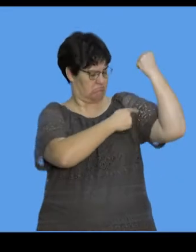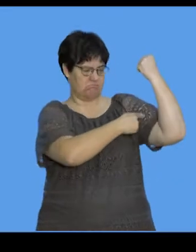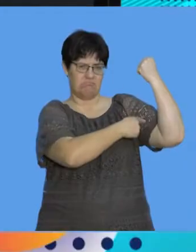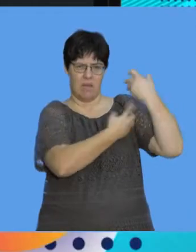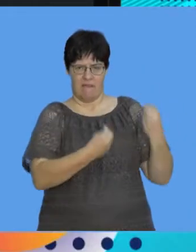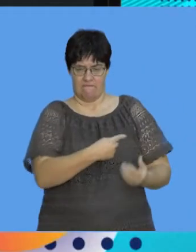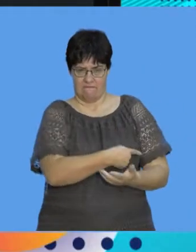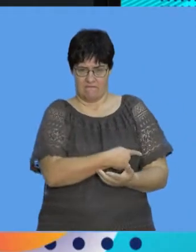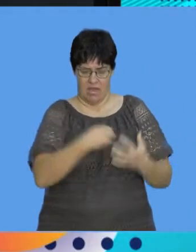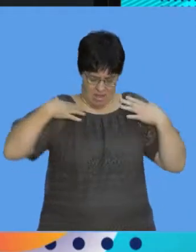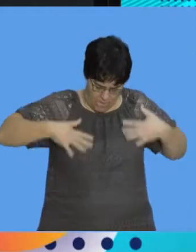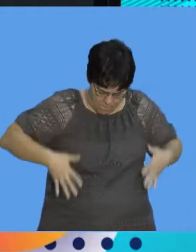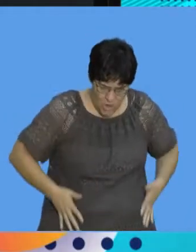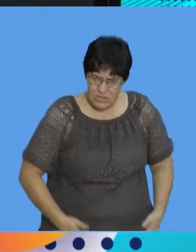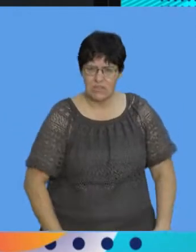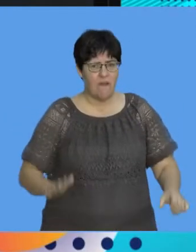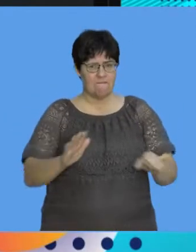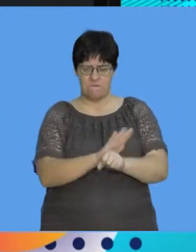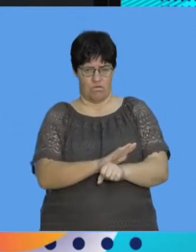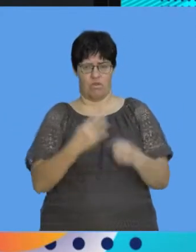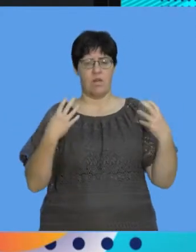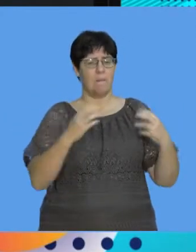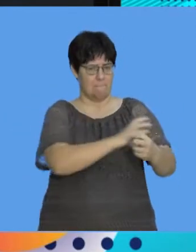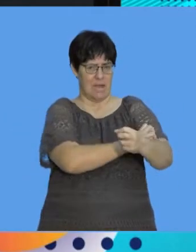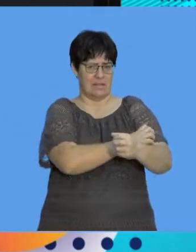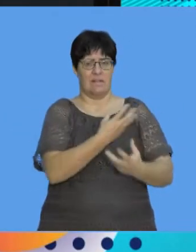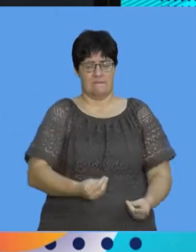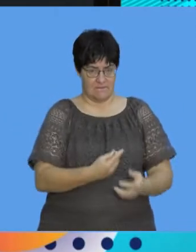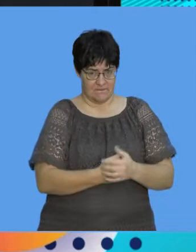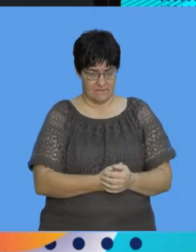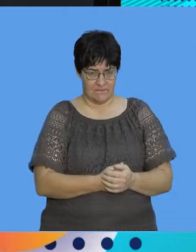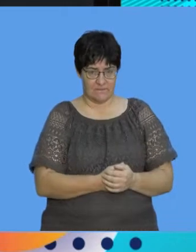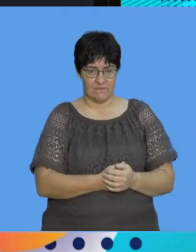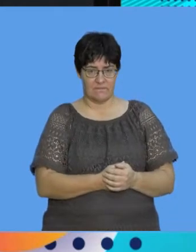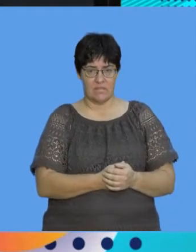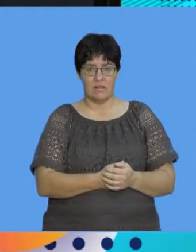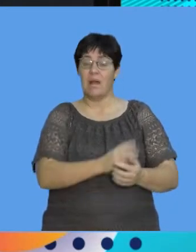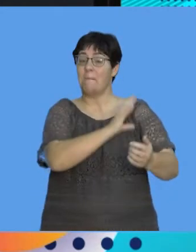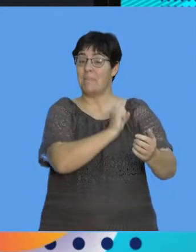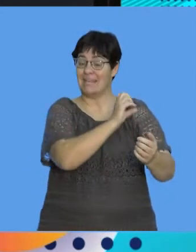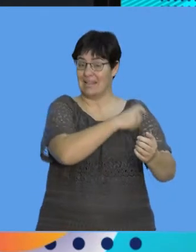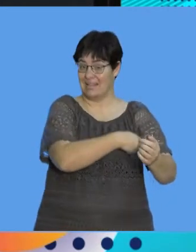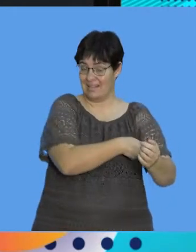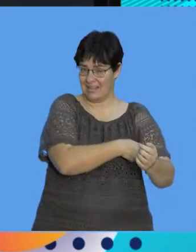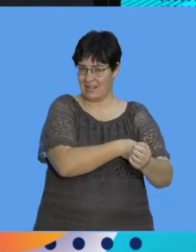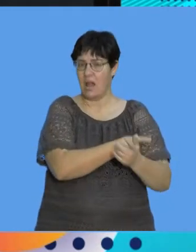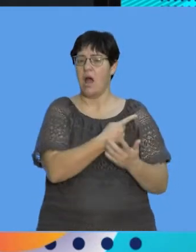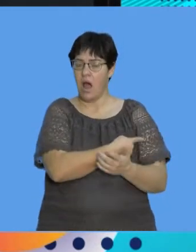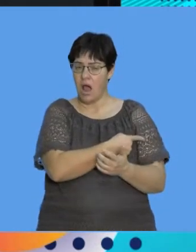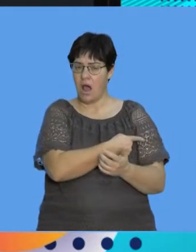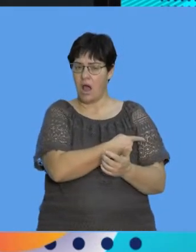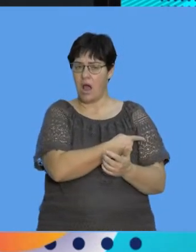are your muscles, right? These muscles inside us. Later on, you're going to see the different muscles. Muscles